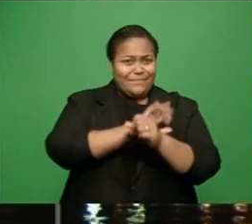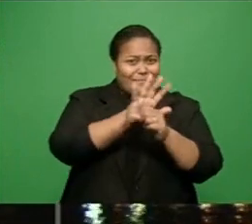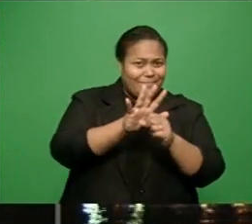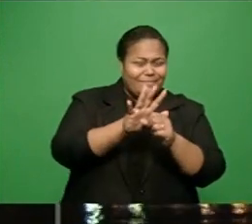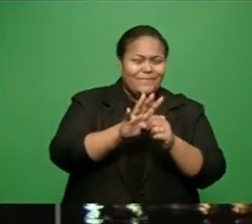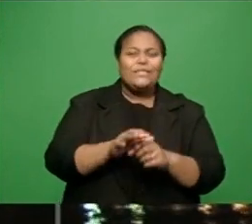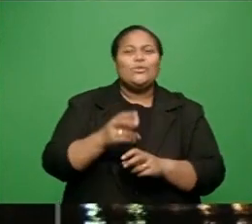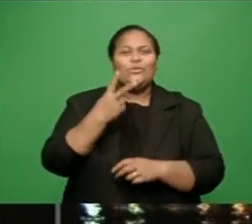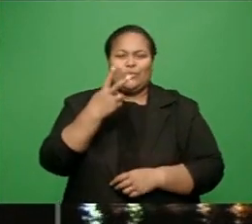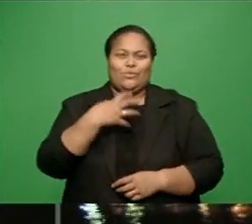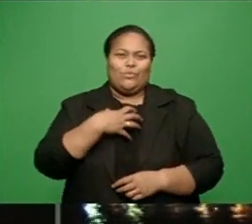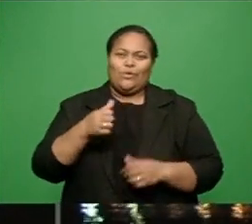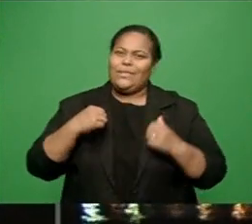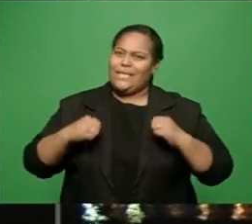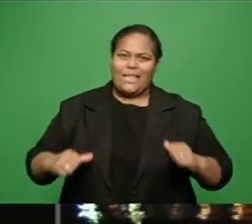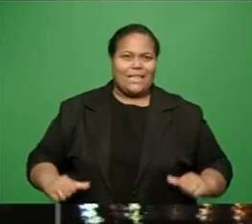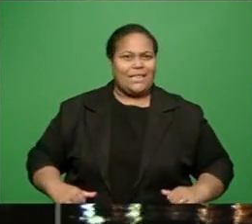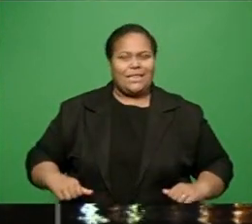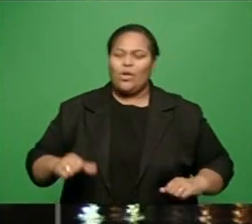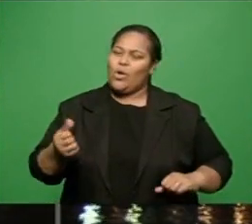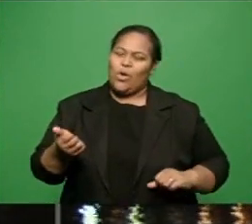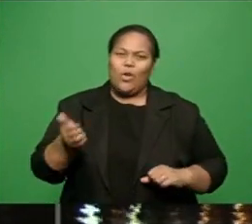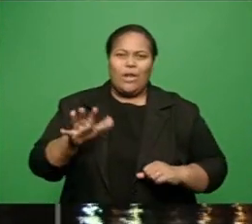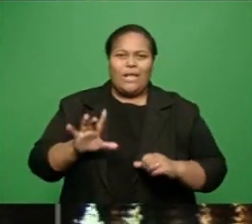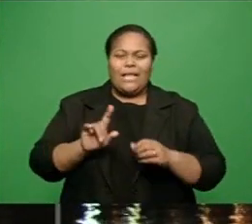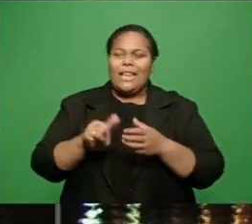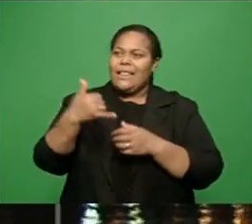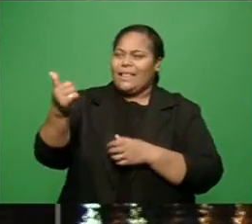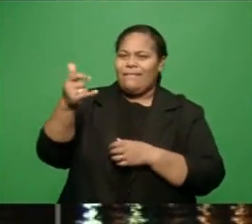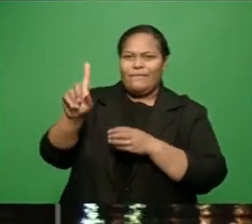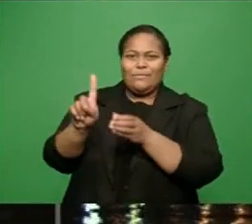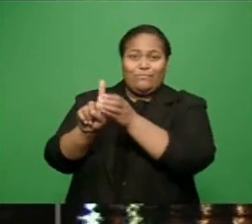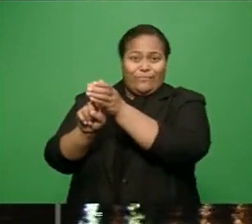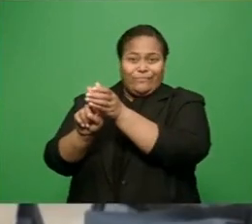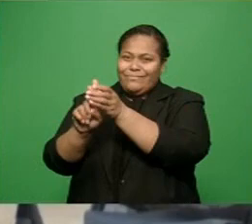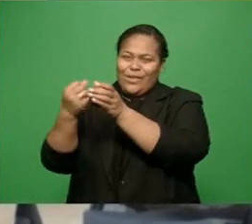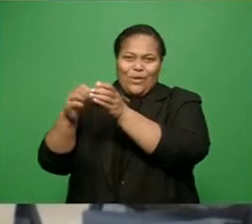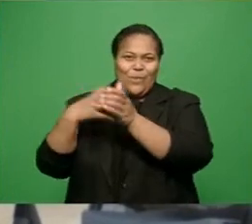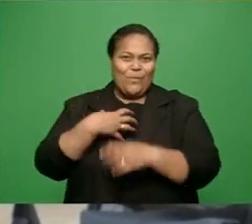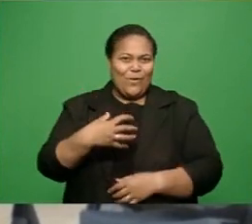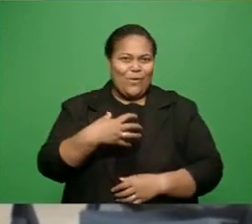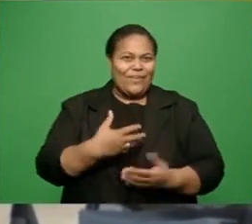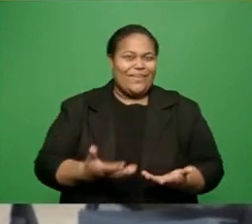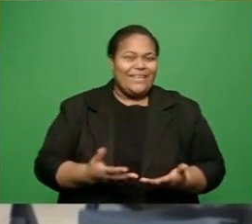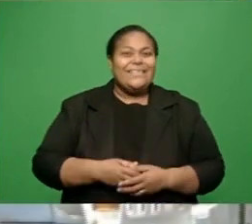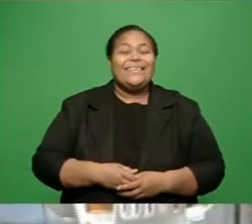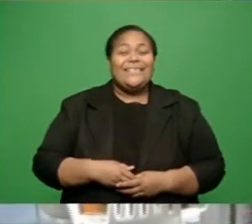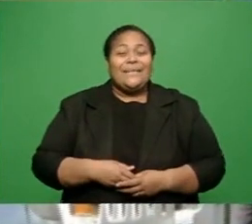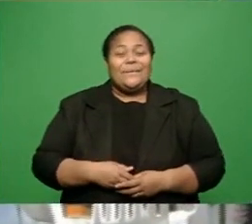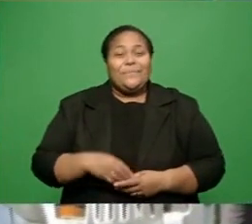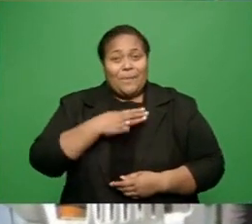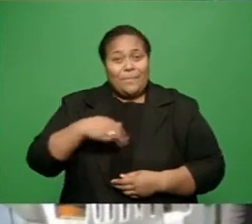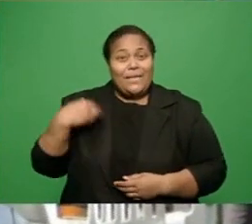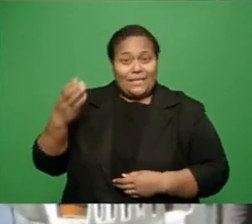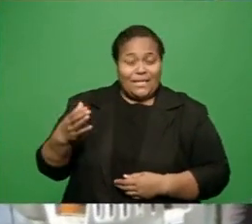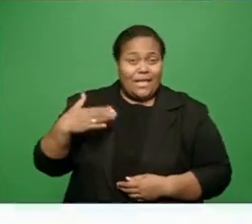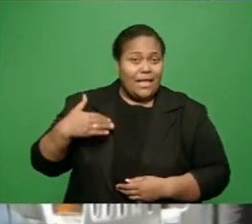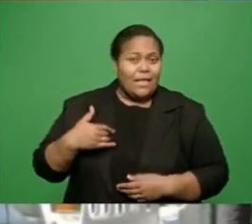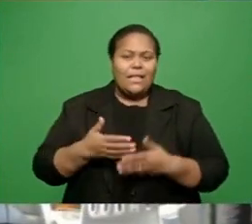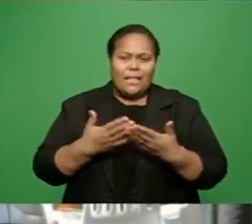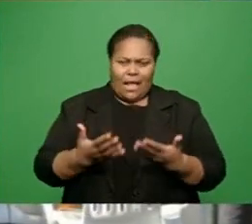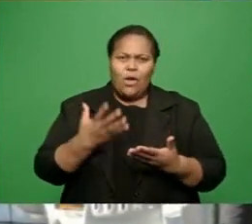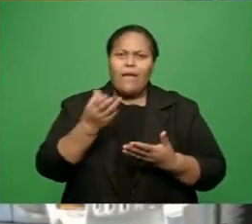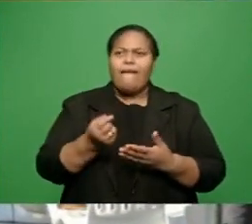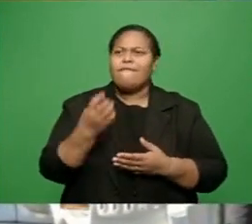recovered and have been released from isolation. Minister for Health Dr. Firemi Wanganambete says Fiji now has 4 border